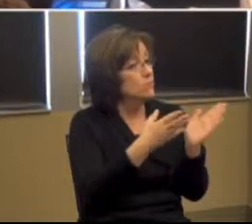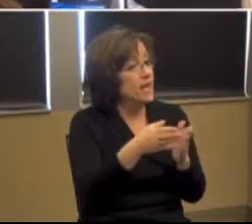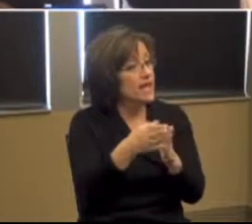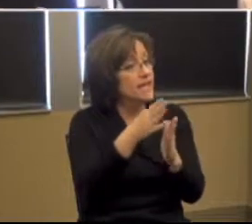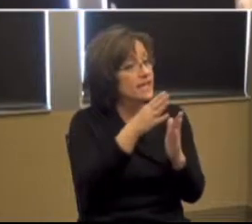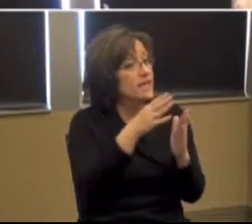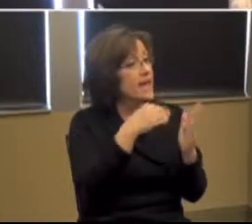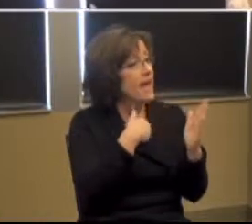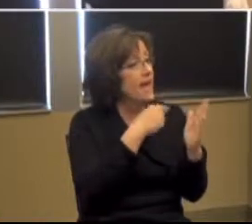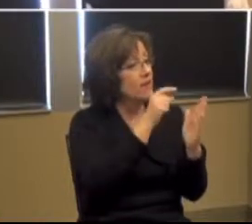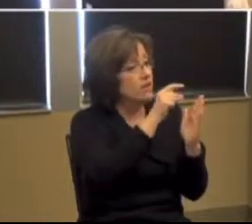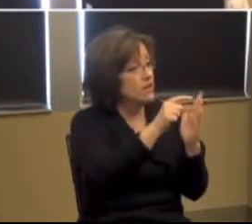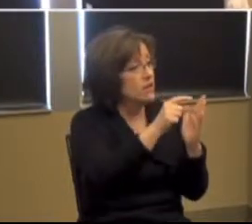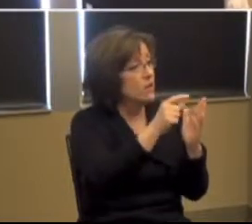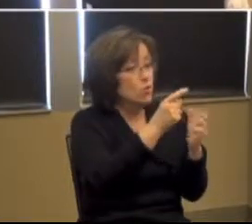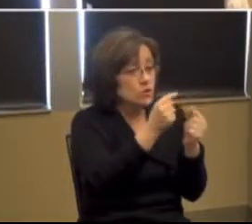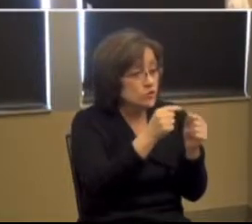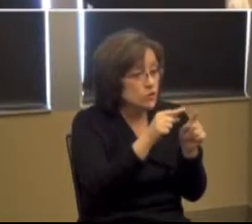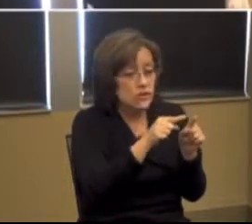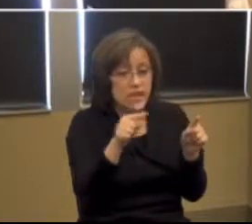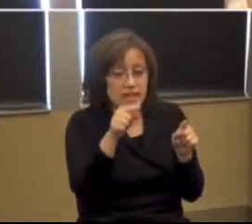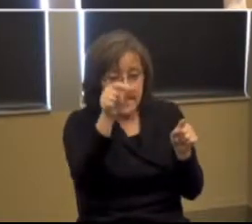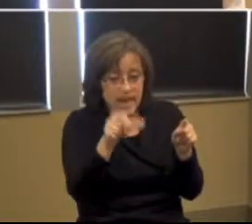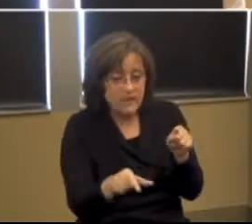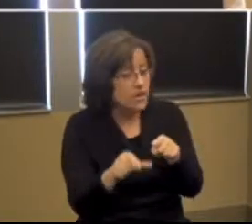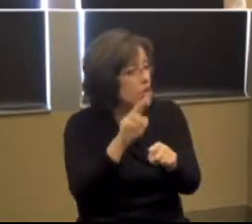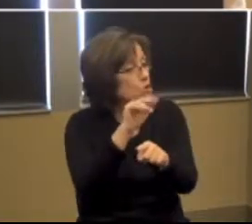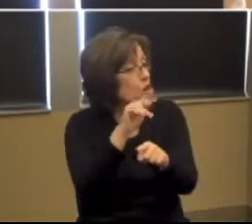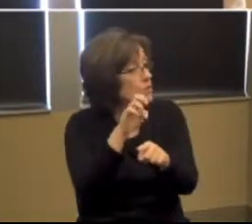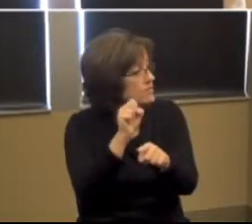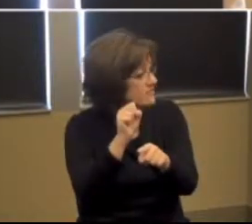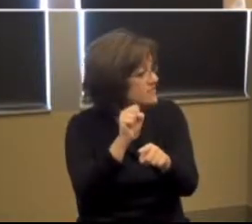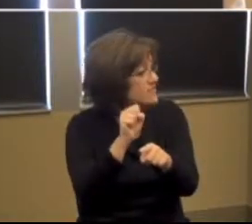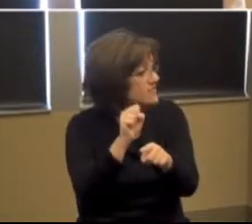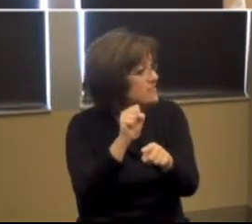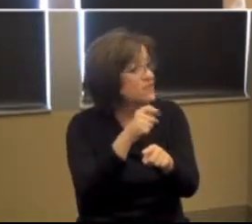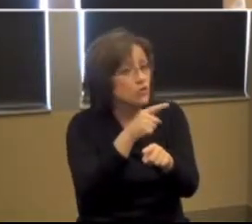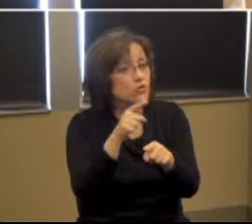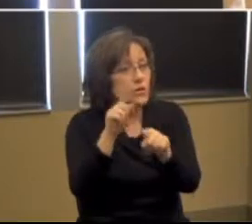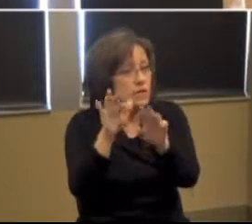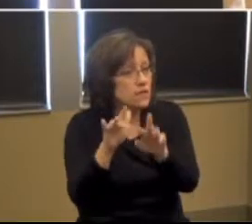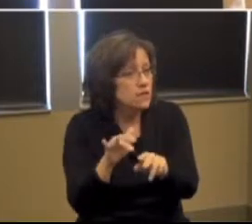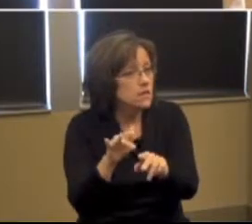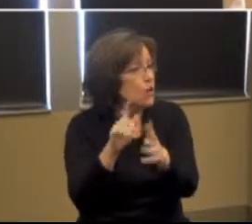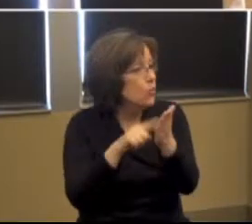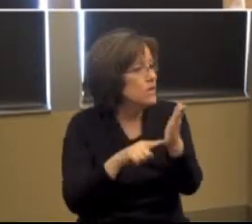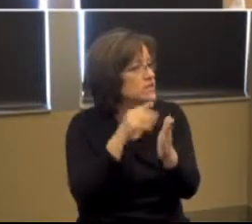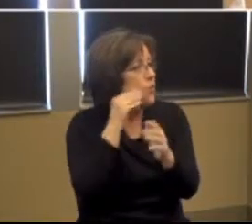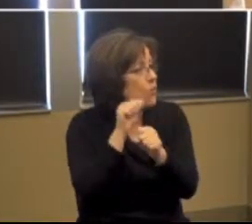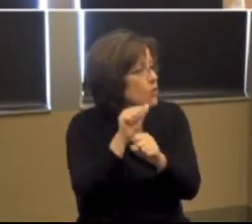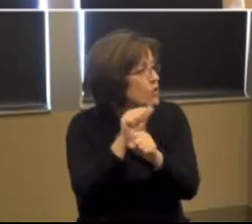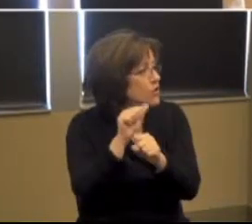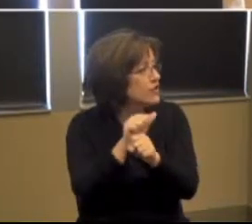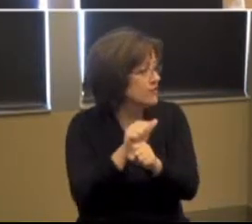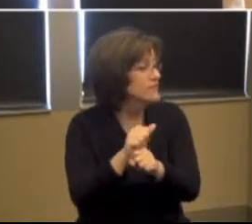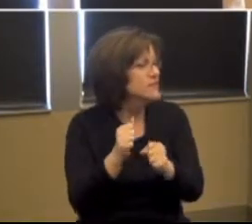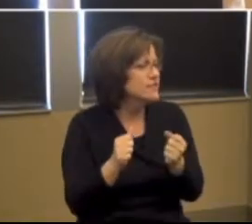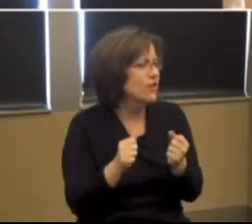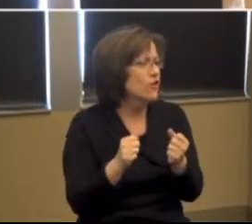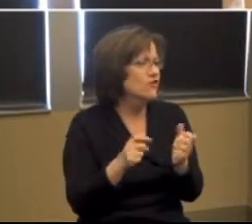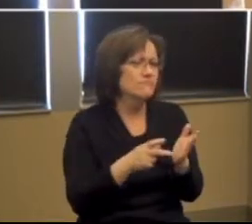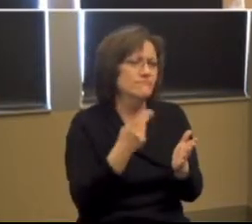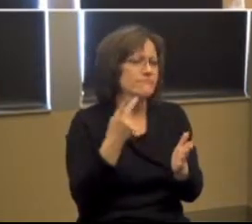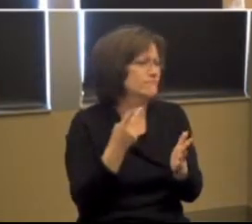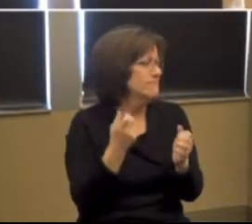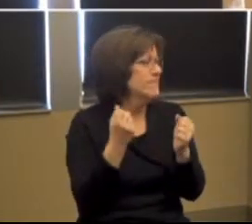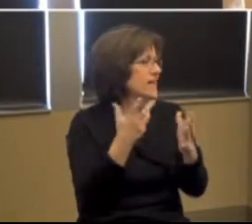and you can enter more information like what the homework was for that class. And so it serves a dual purpose when you're using the technology. They